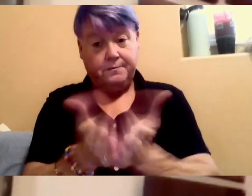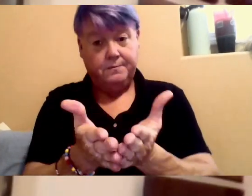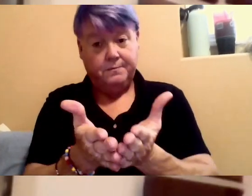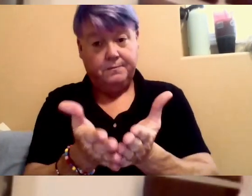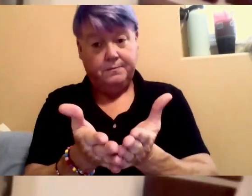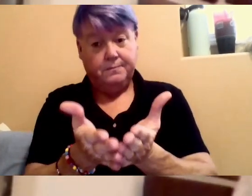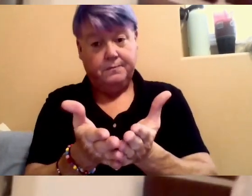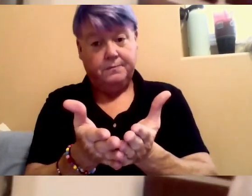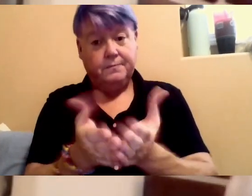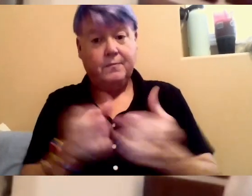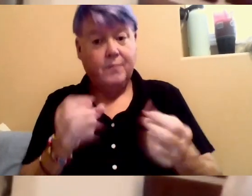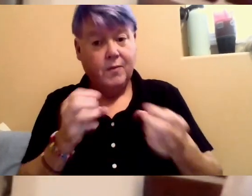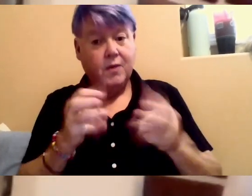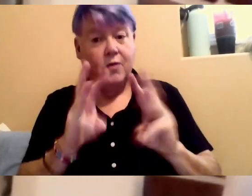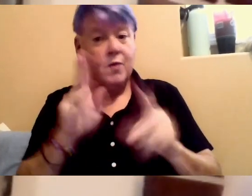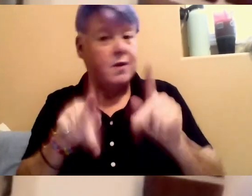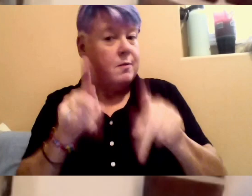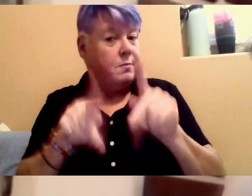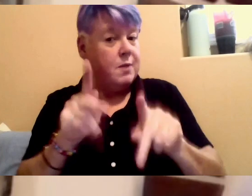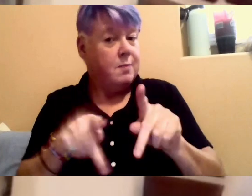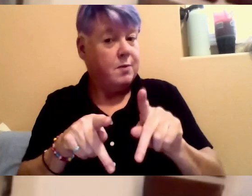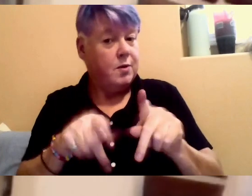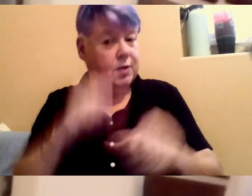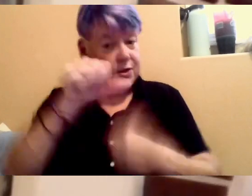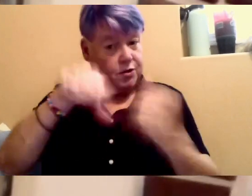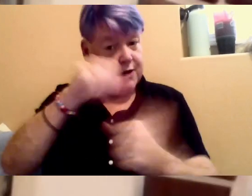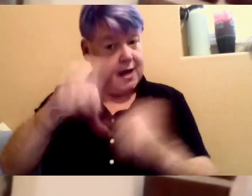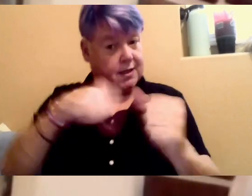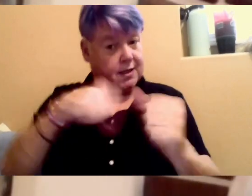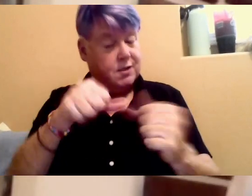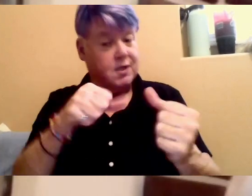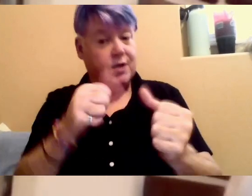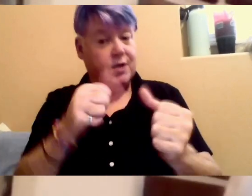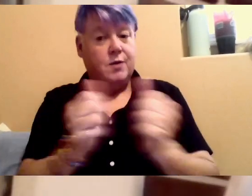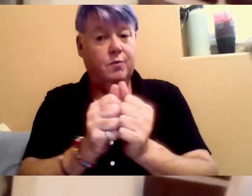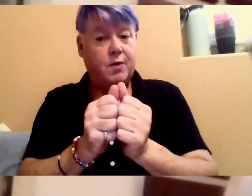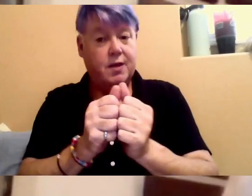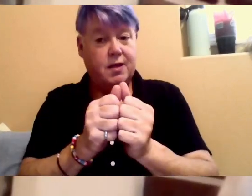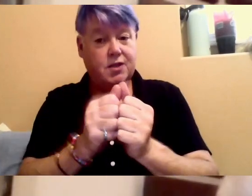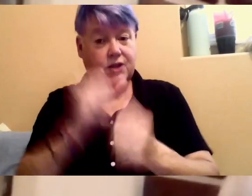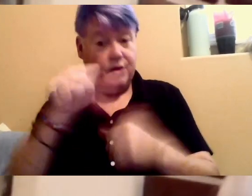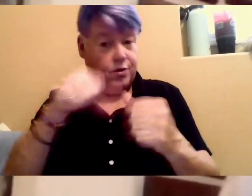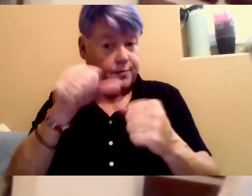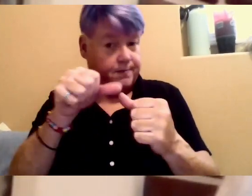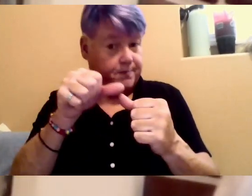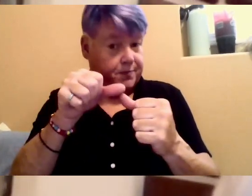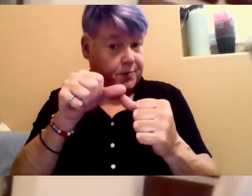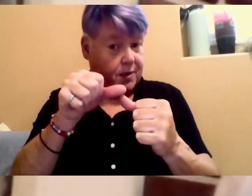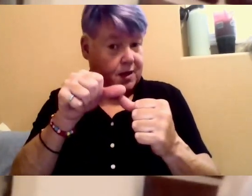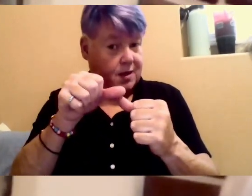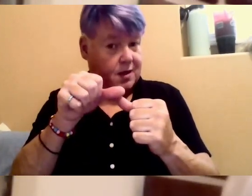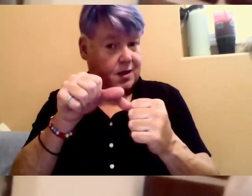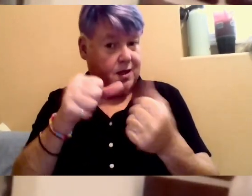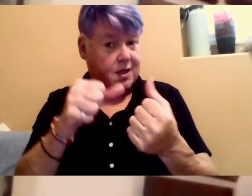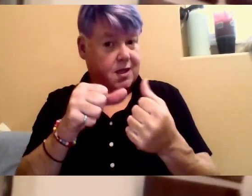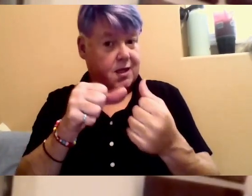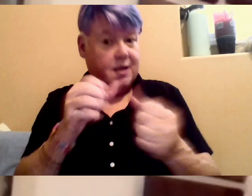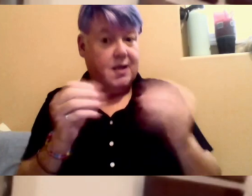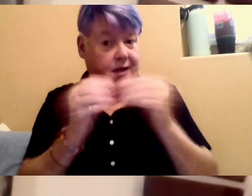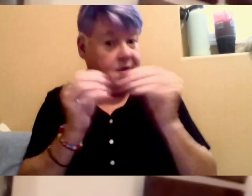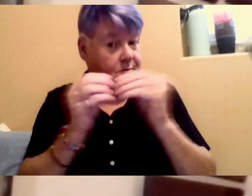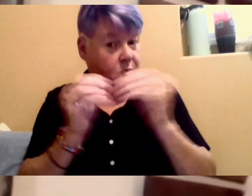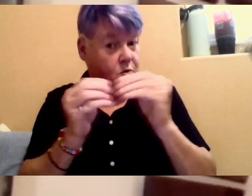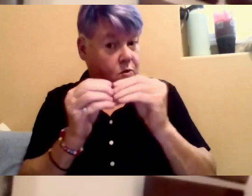the way that people interact with each other um, is intensified